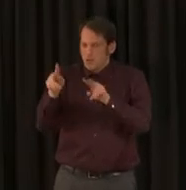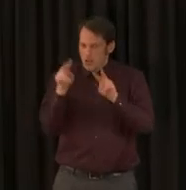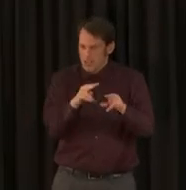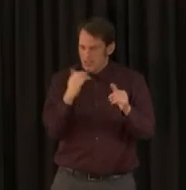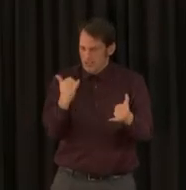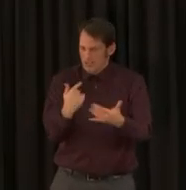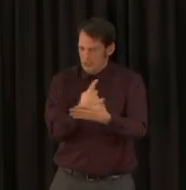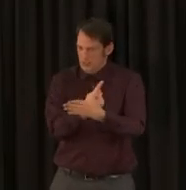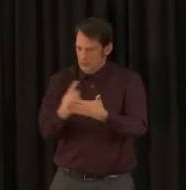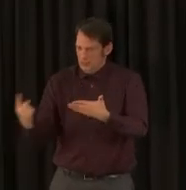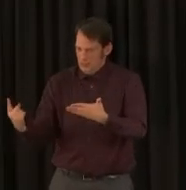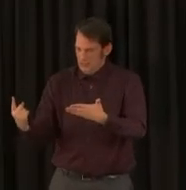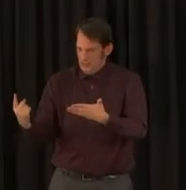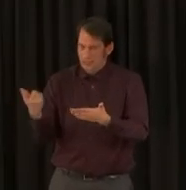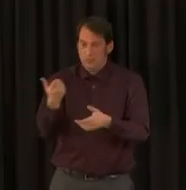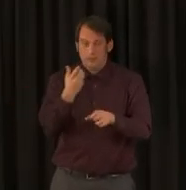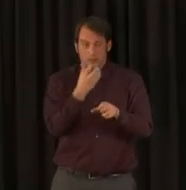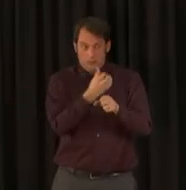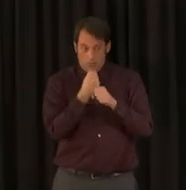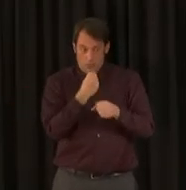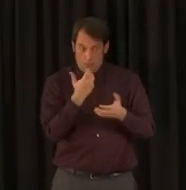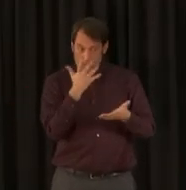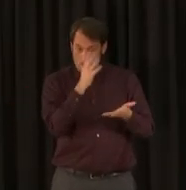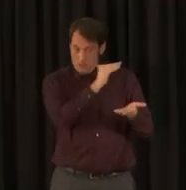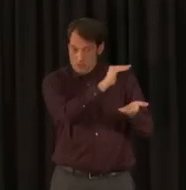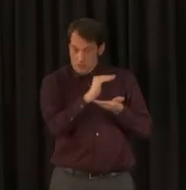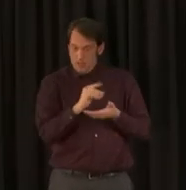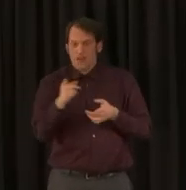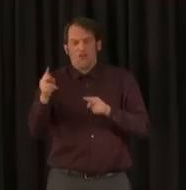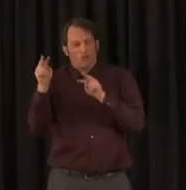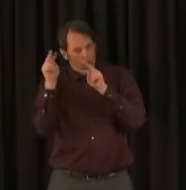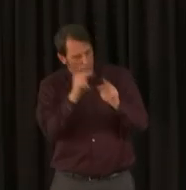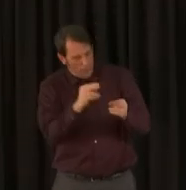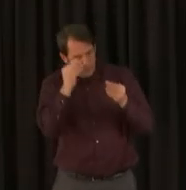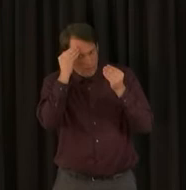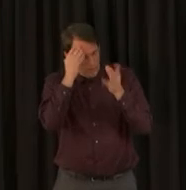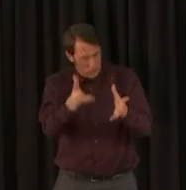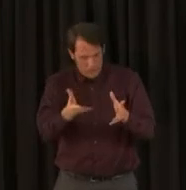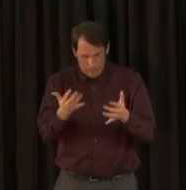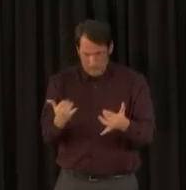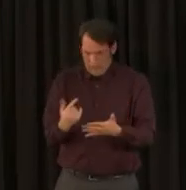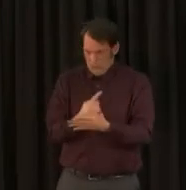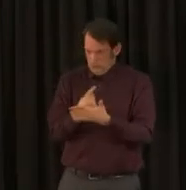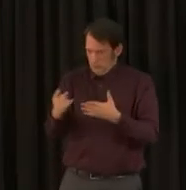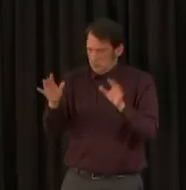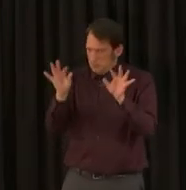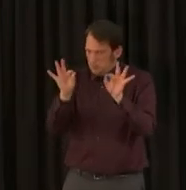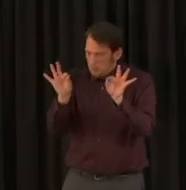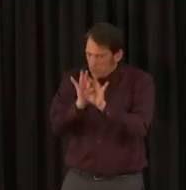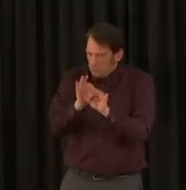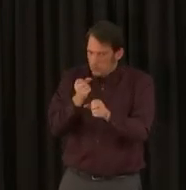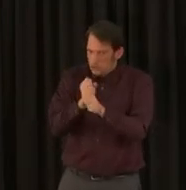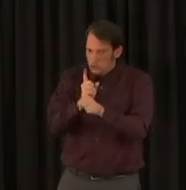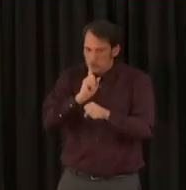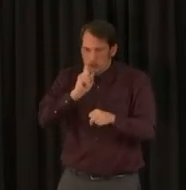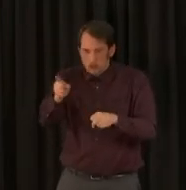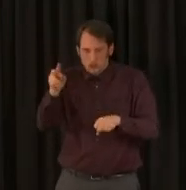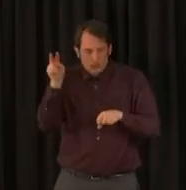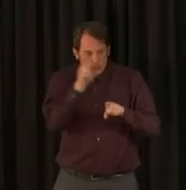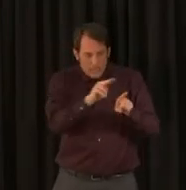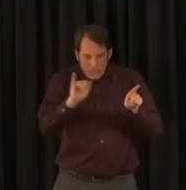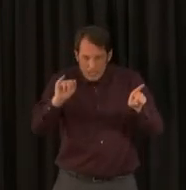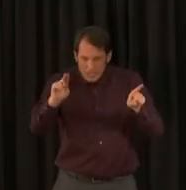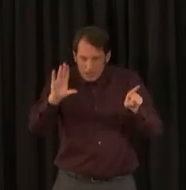award. And so look for that information. Make sure that you've added the email addresses to your inbox. We'll list